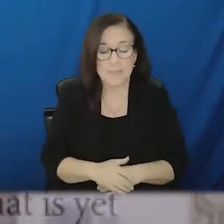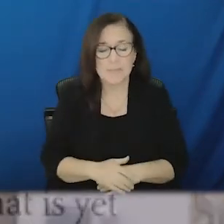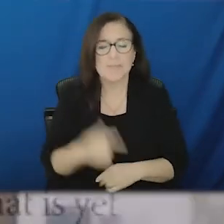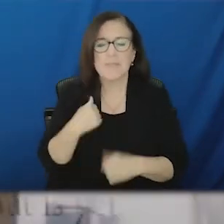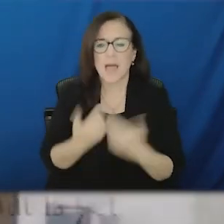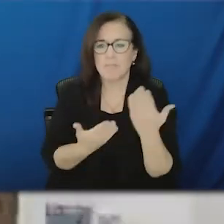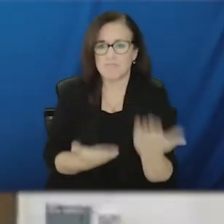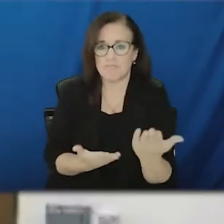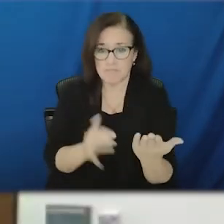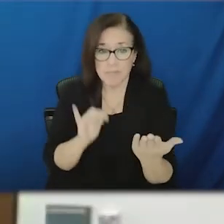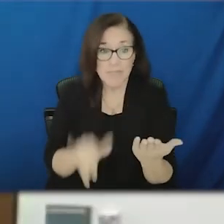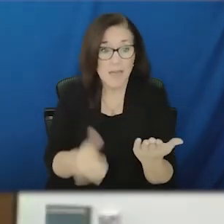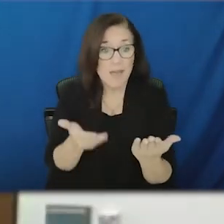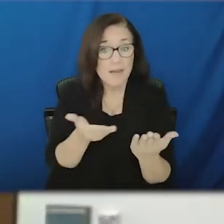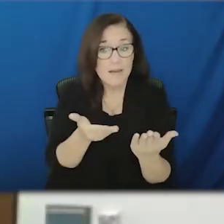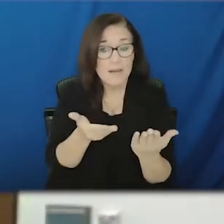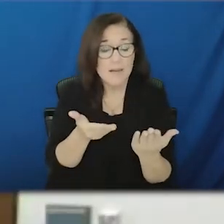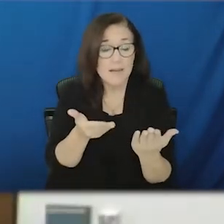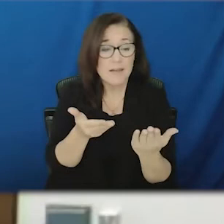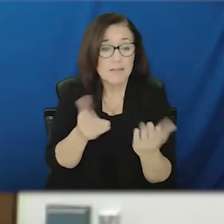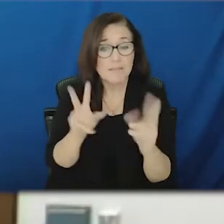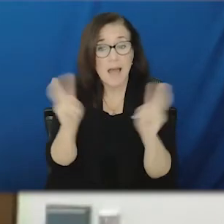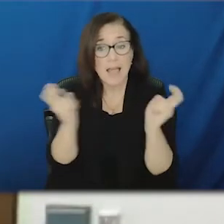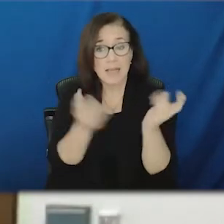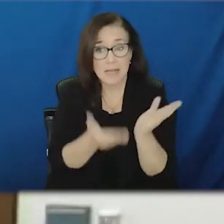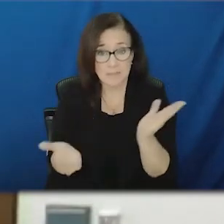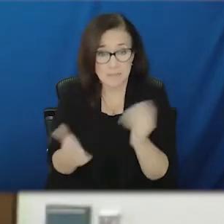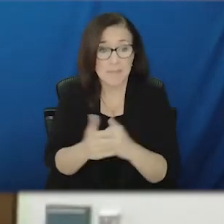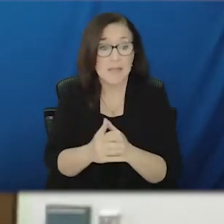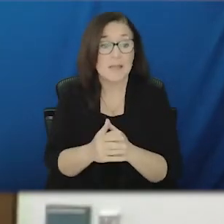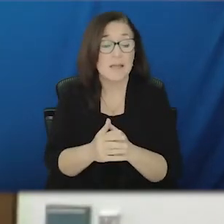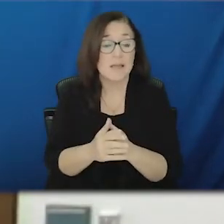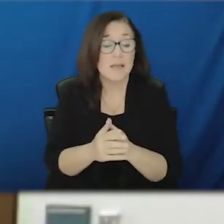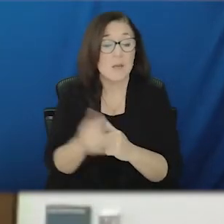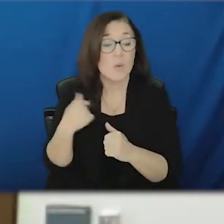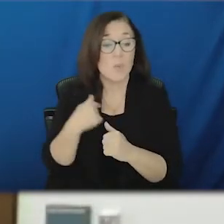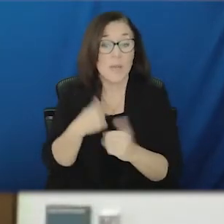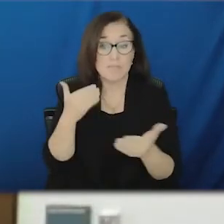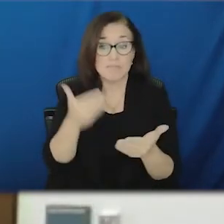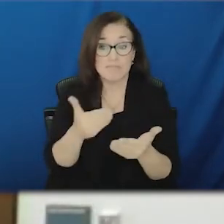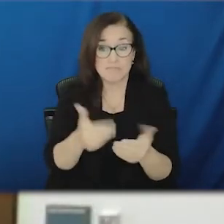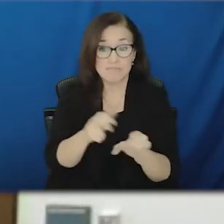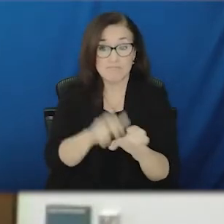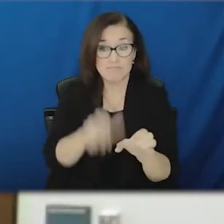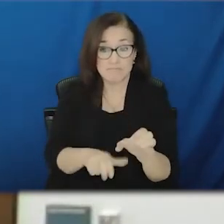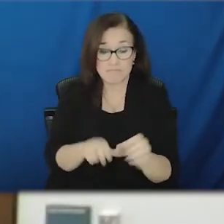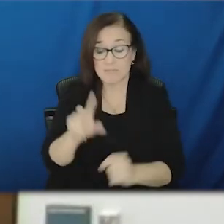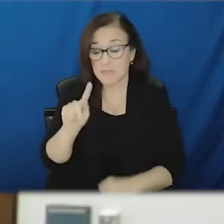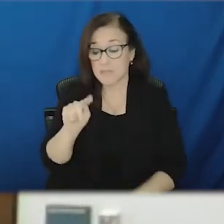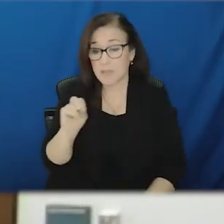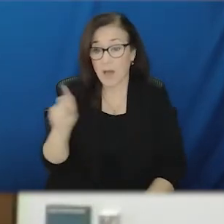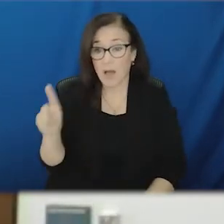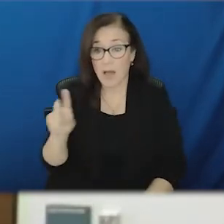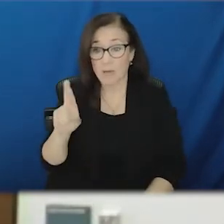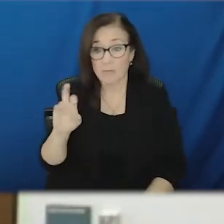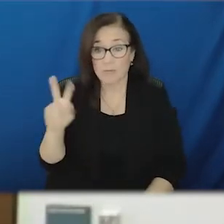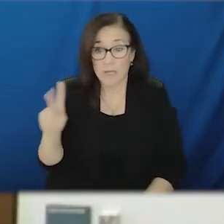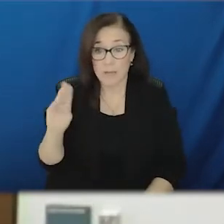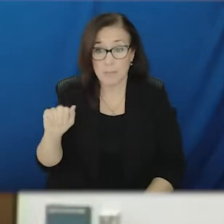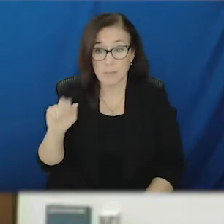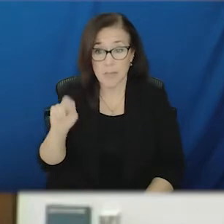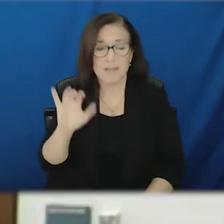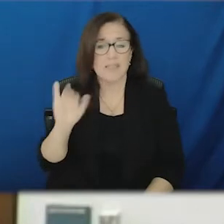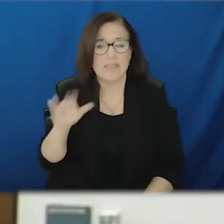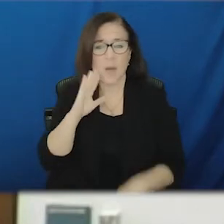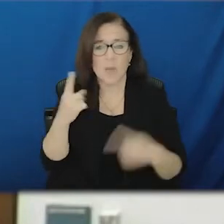item before you as we approach the impending resignation of Todd Rickman, which will occur on June